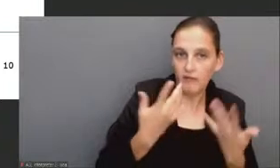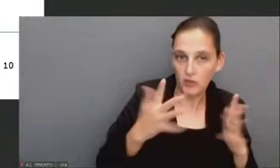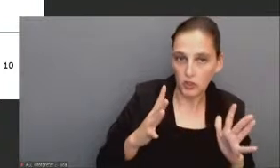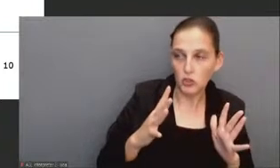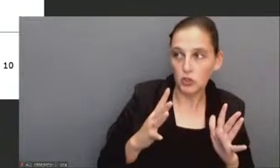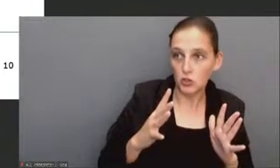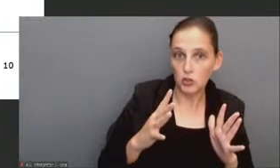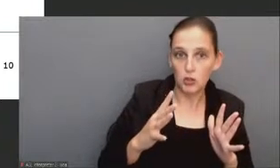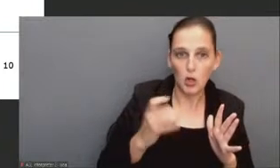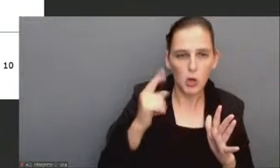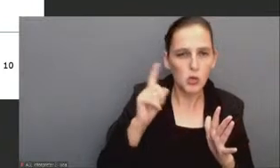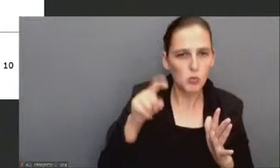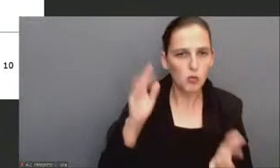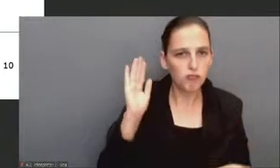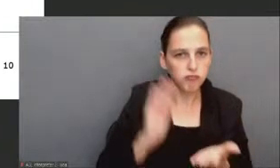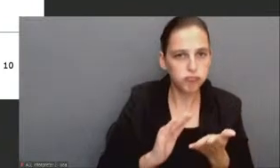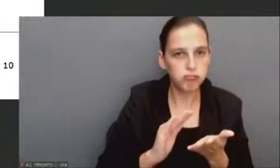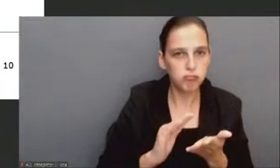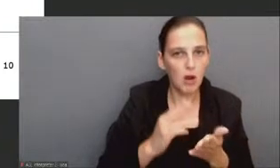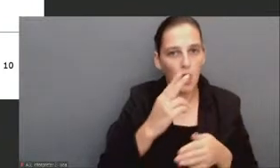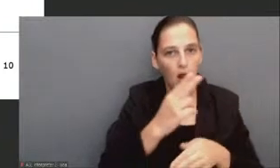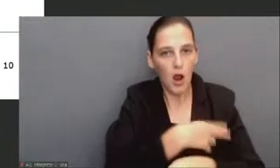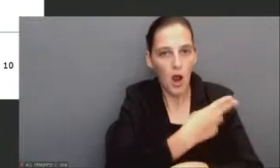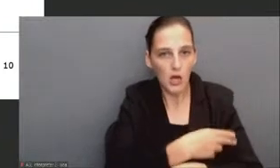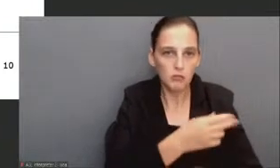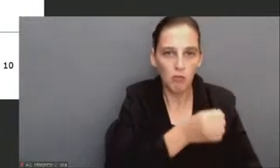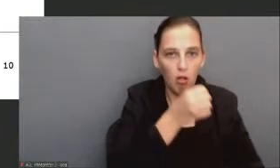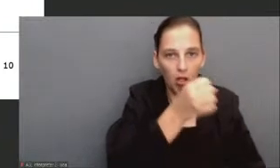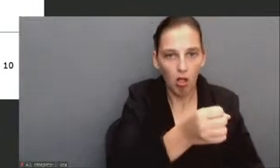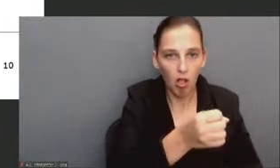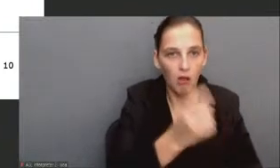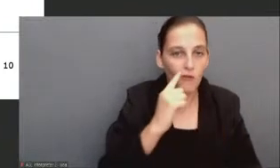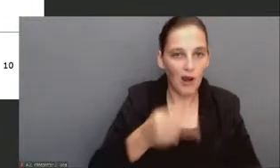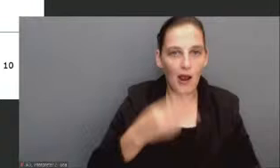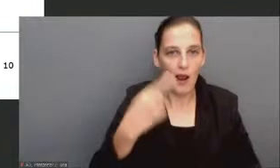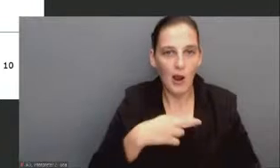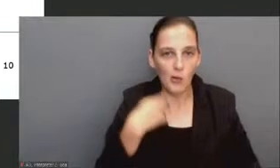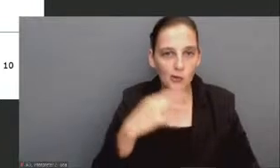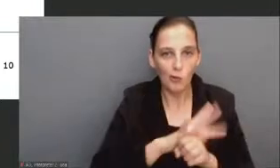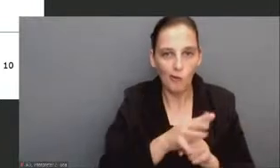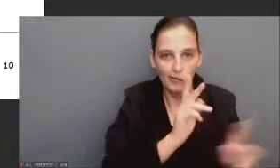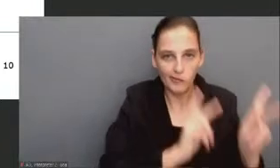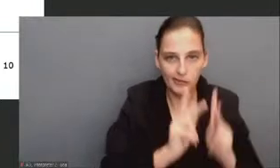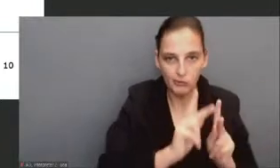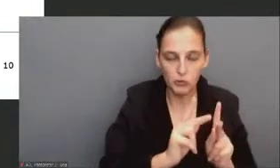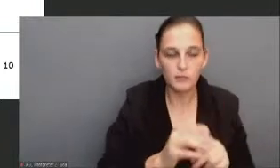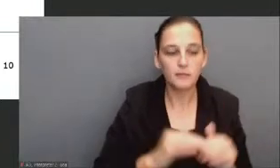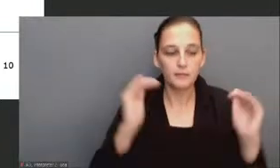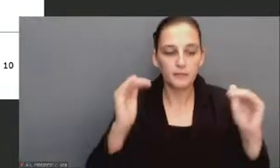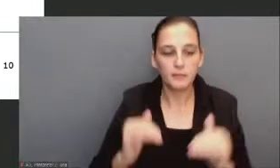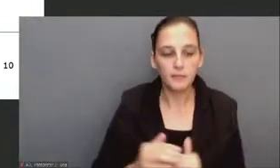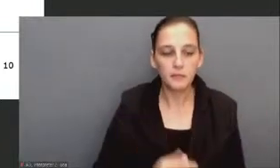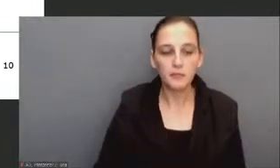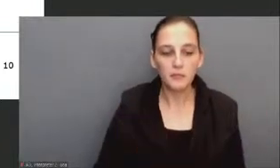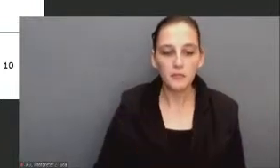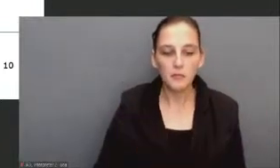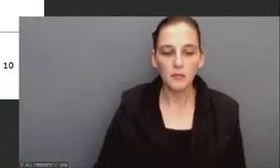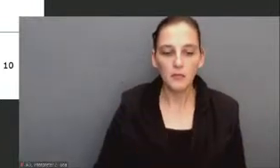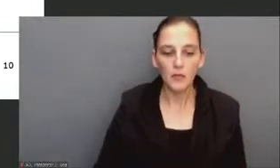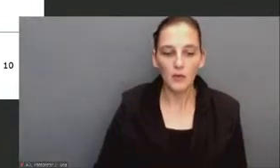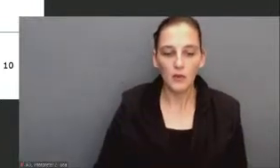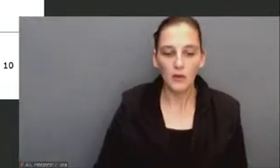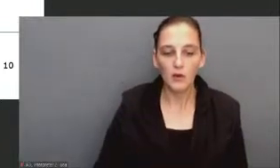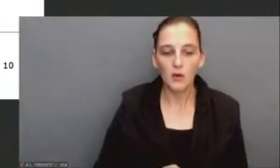rates of hospitalization for those who are at high risk and have COVID-19. This should also include disaggregated data, which is, again,